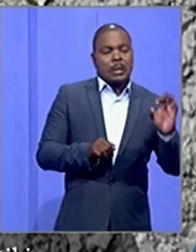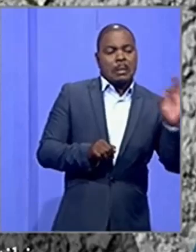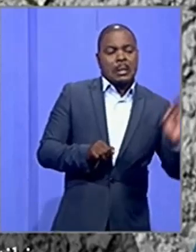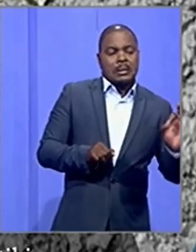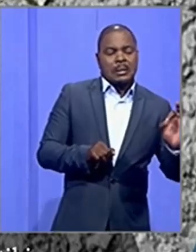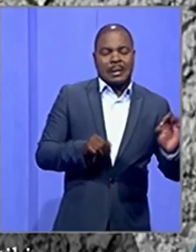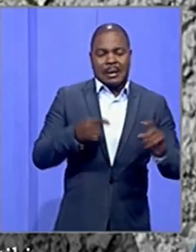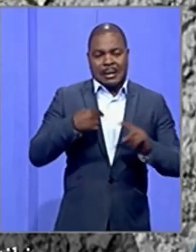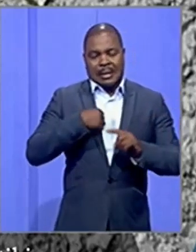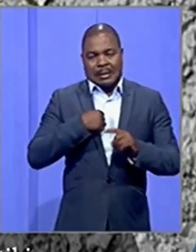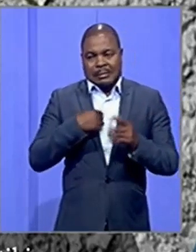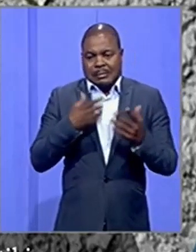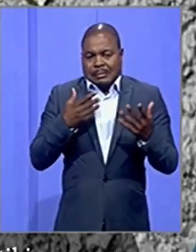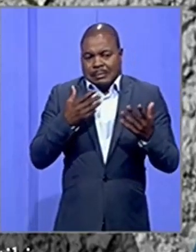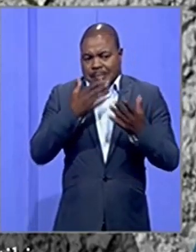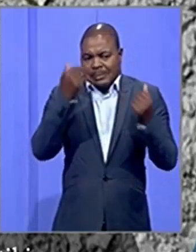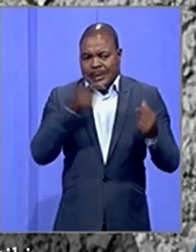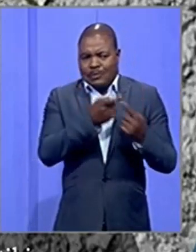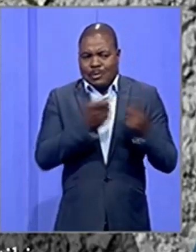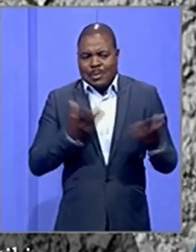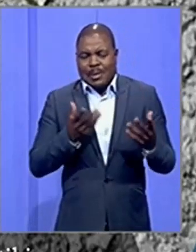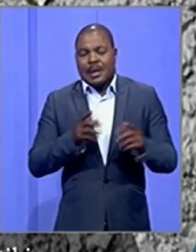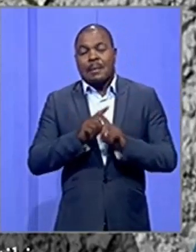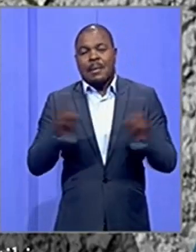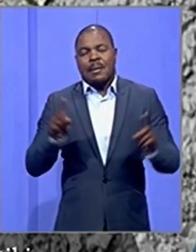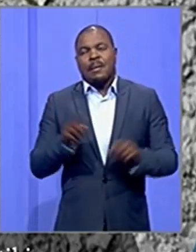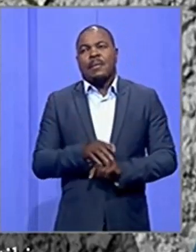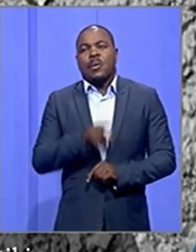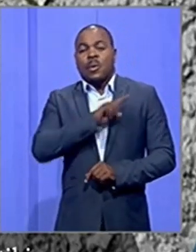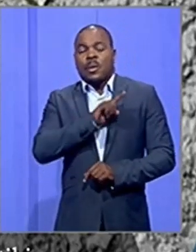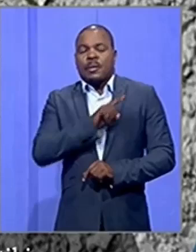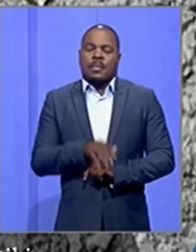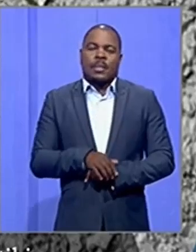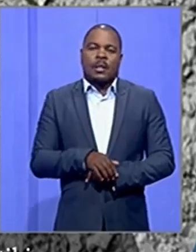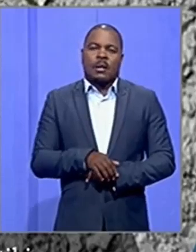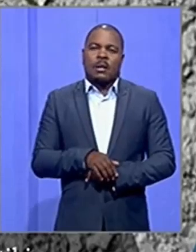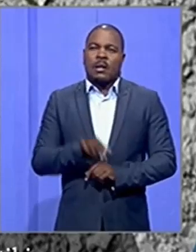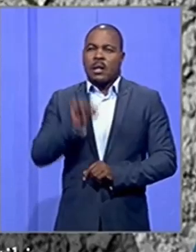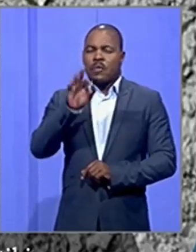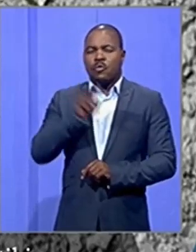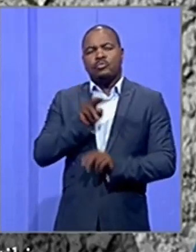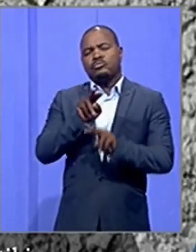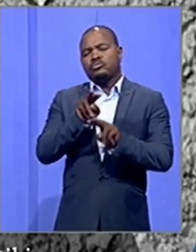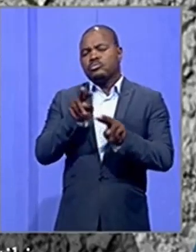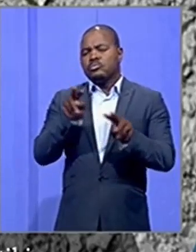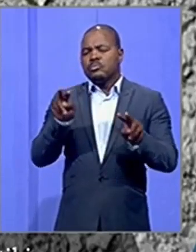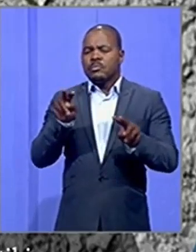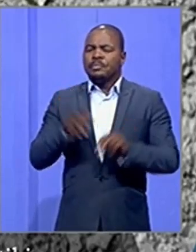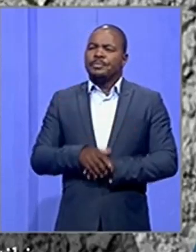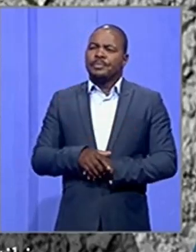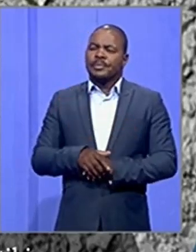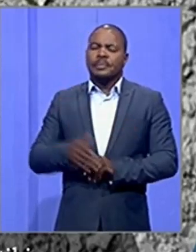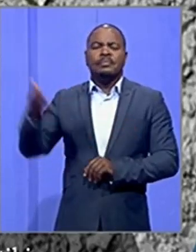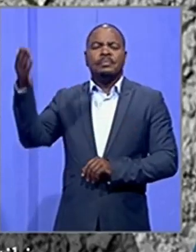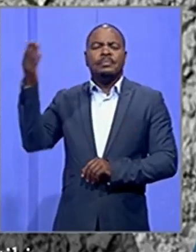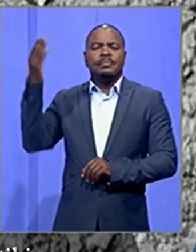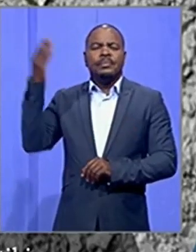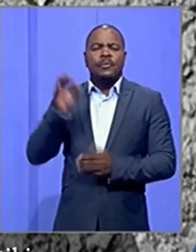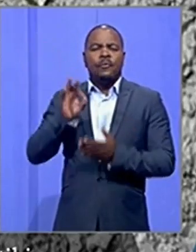eo ha ke tsebe ba enka kae. O bane ha o lebella dipheto tsa dikgetho tse